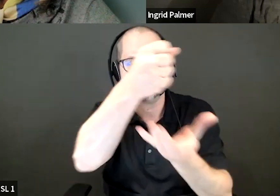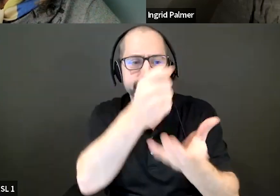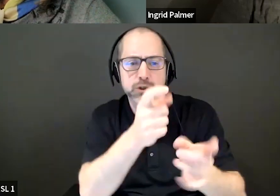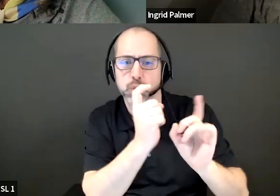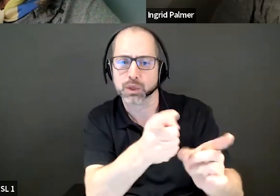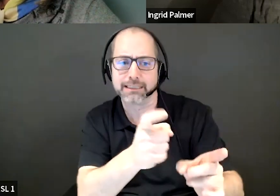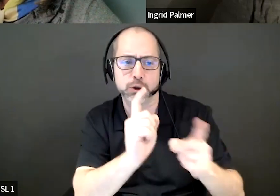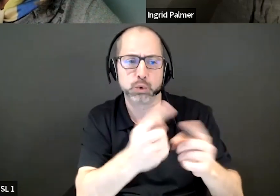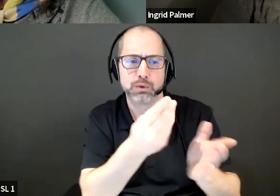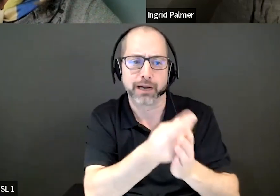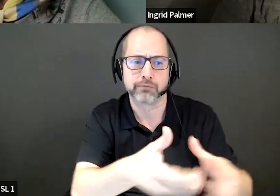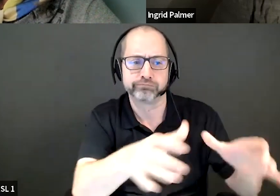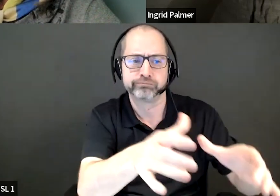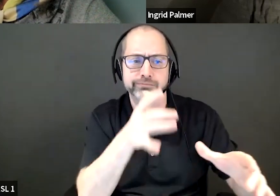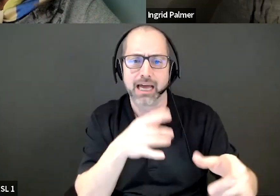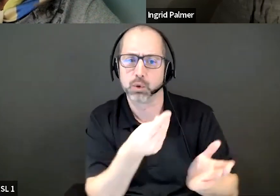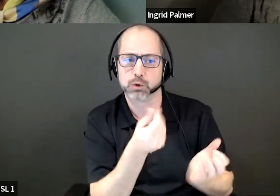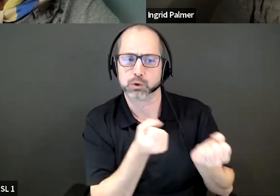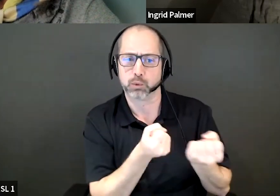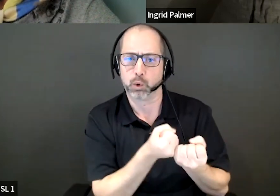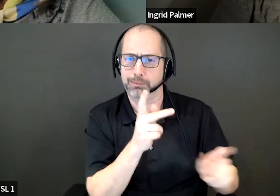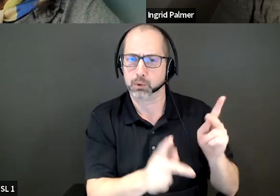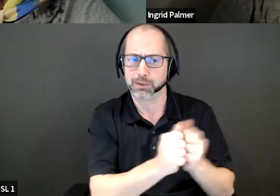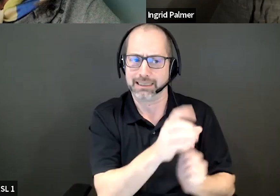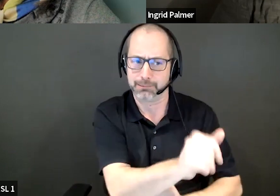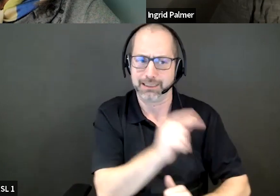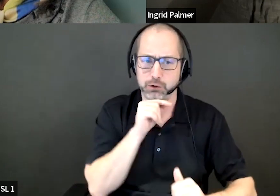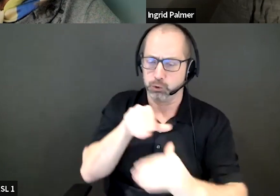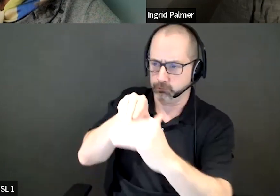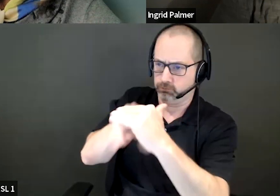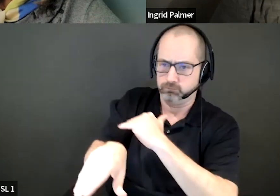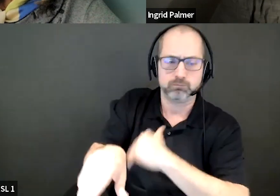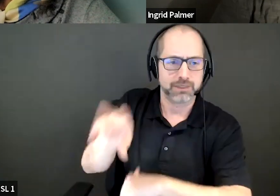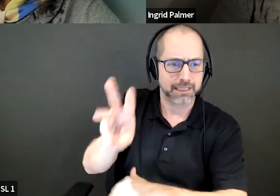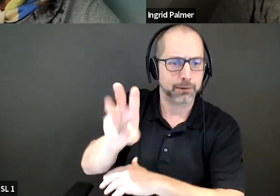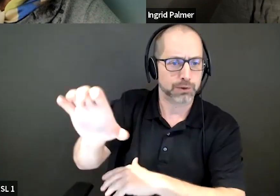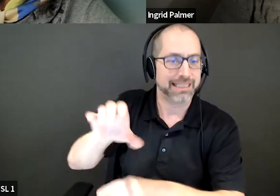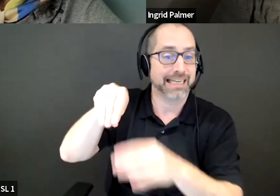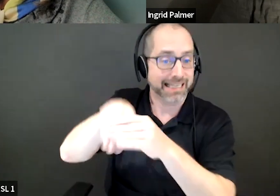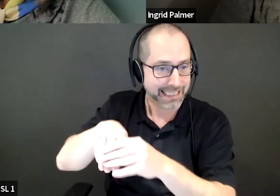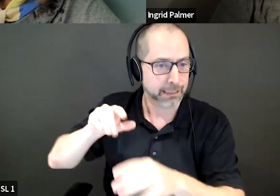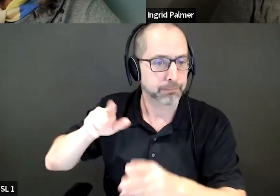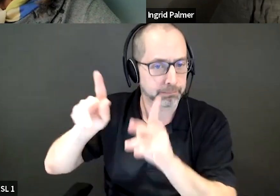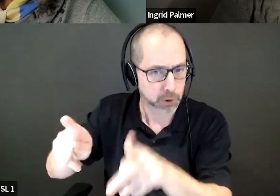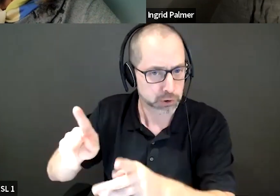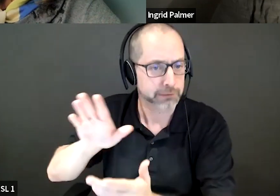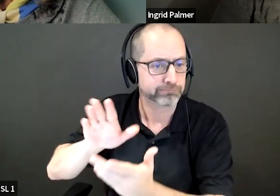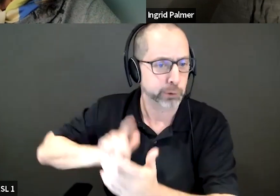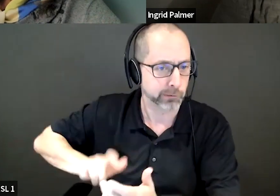will support people with disabilities to attend the WC in-person conference next year.